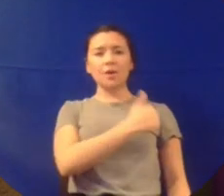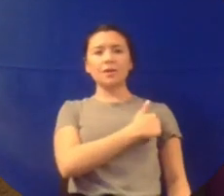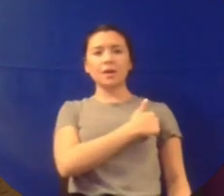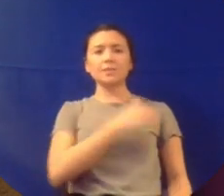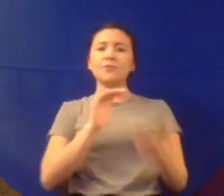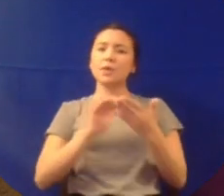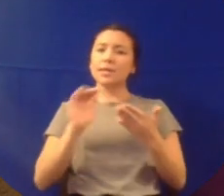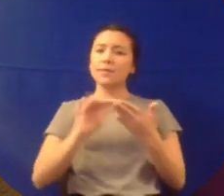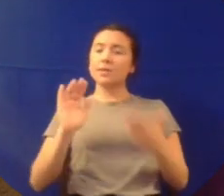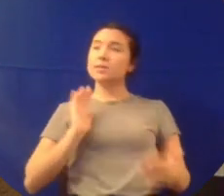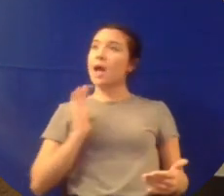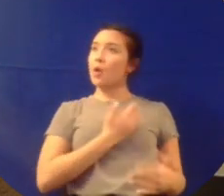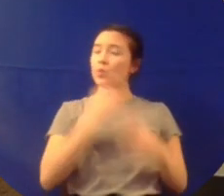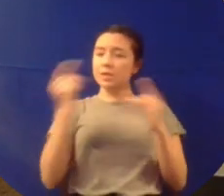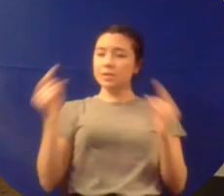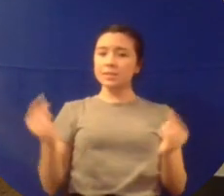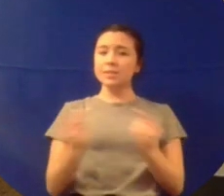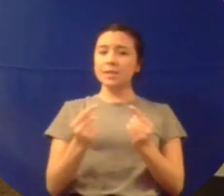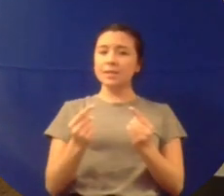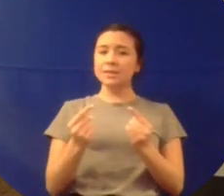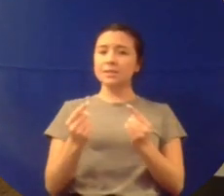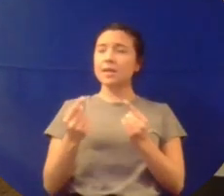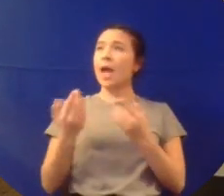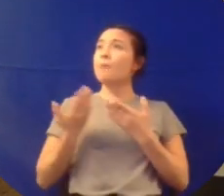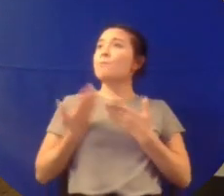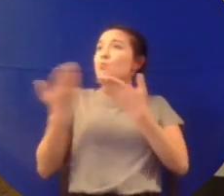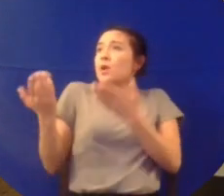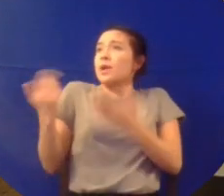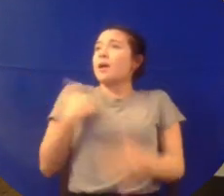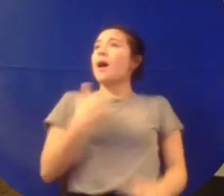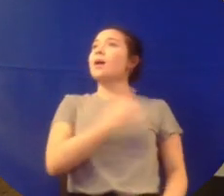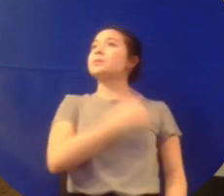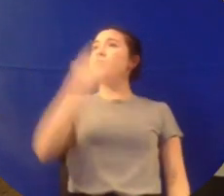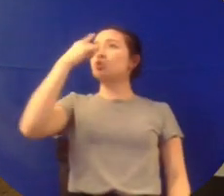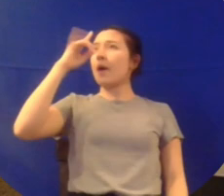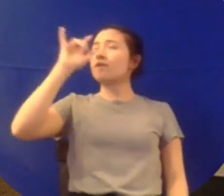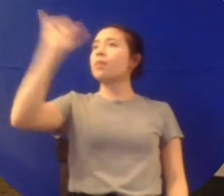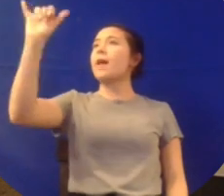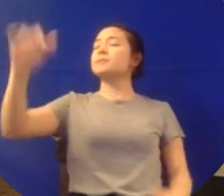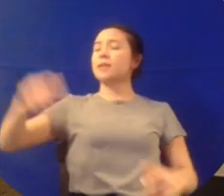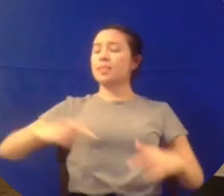forgive us our sins, and bring us to everlasting life.